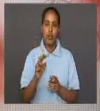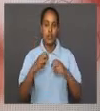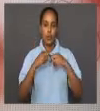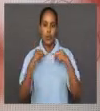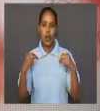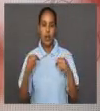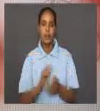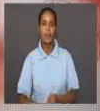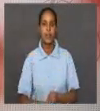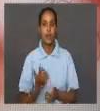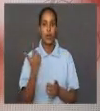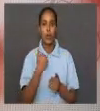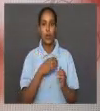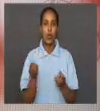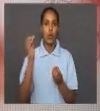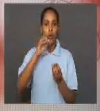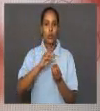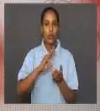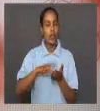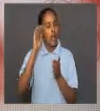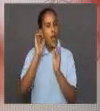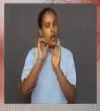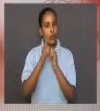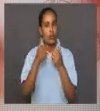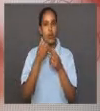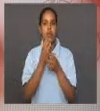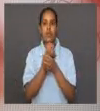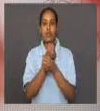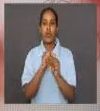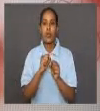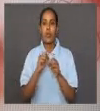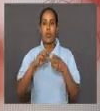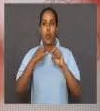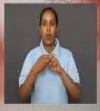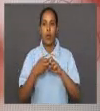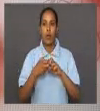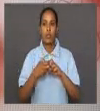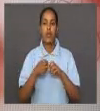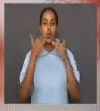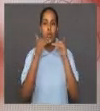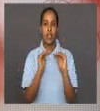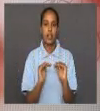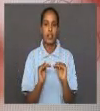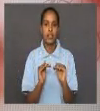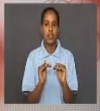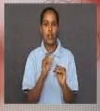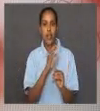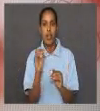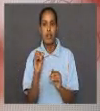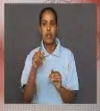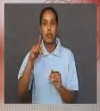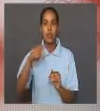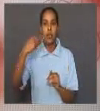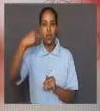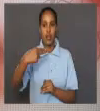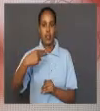neutral. We will also learn how to solve problems involving concentration and